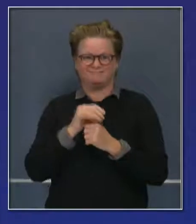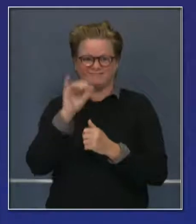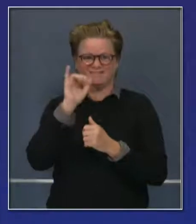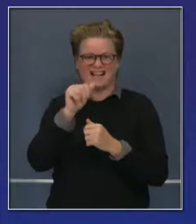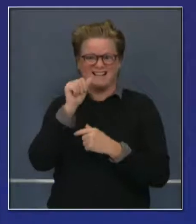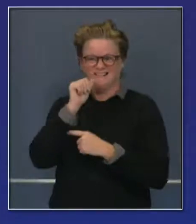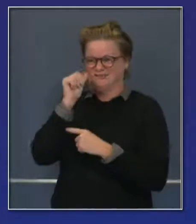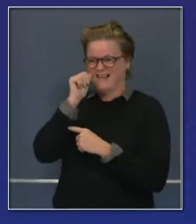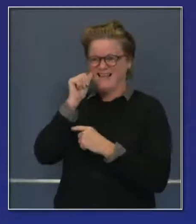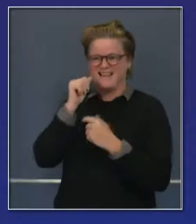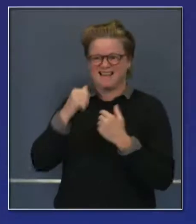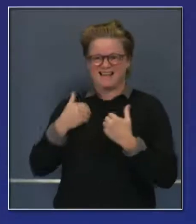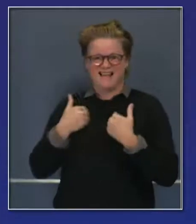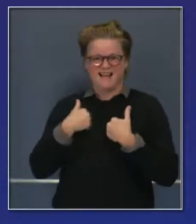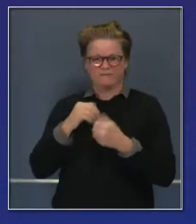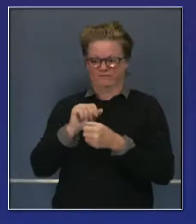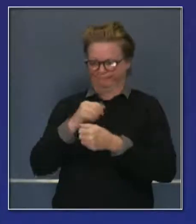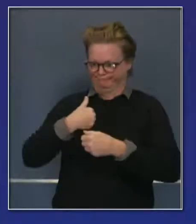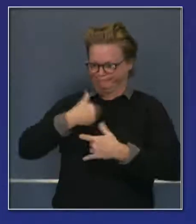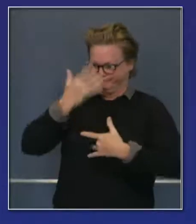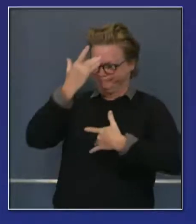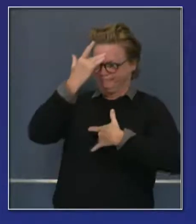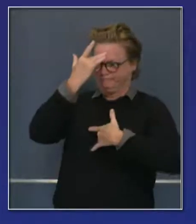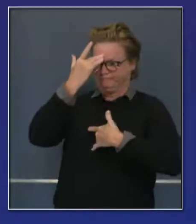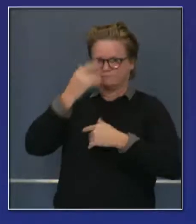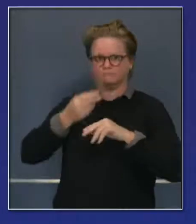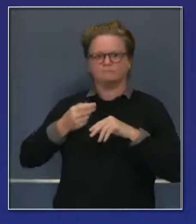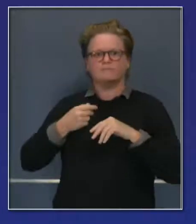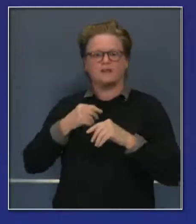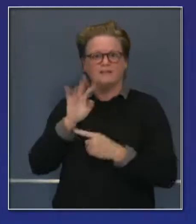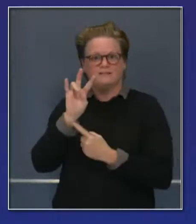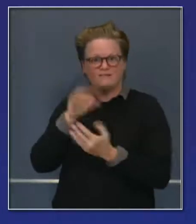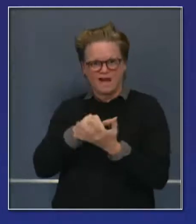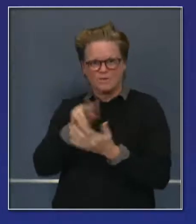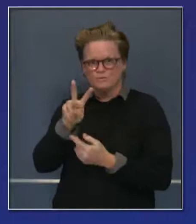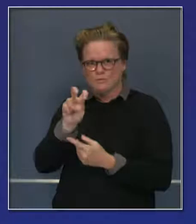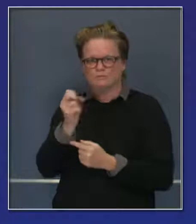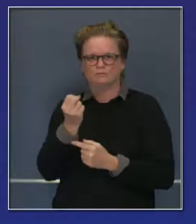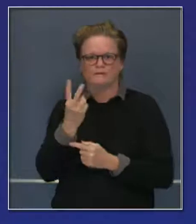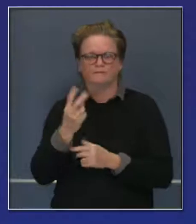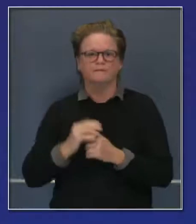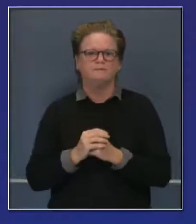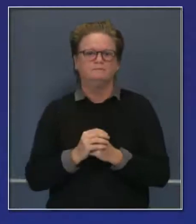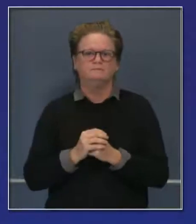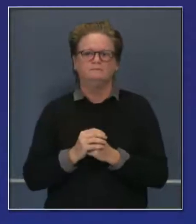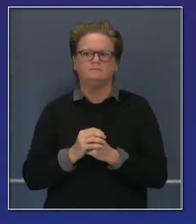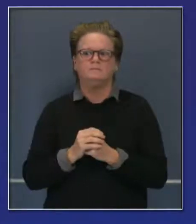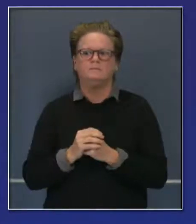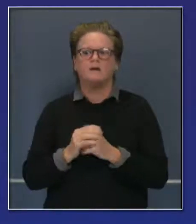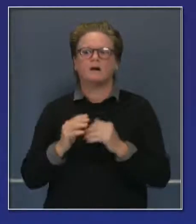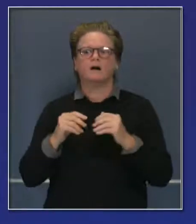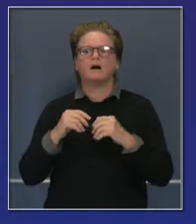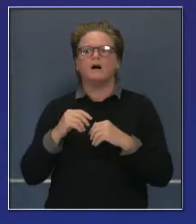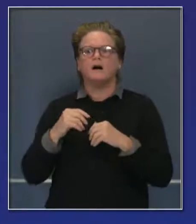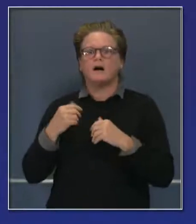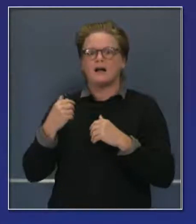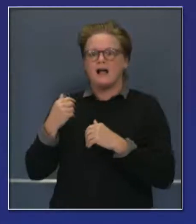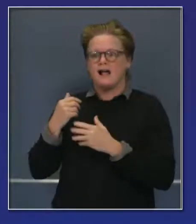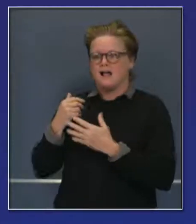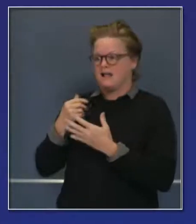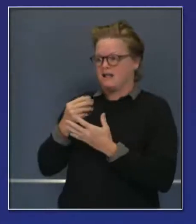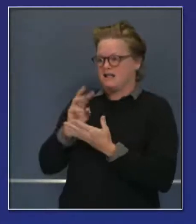7,212. That number was familiar 4 to 6 weeks ago, but since the early part